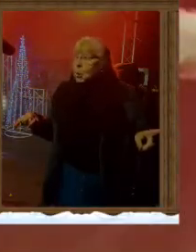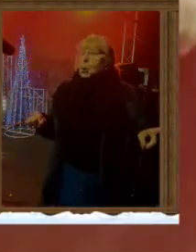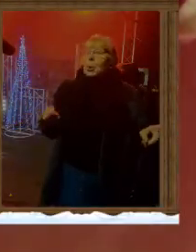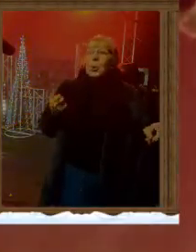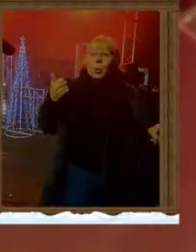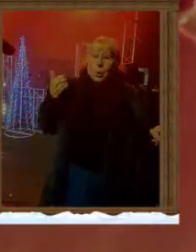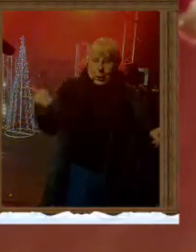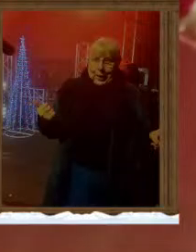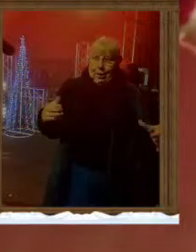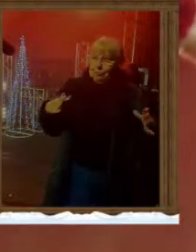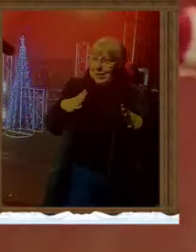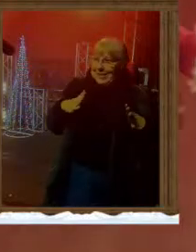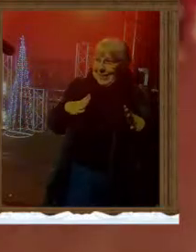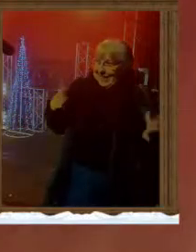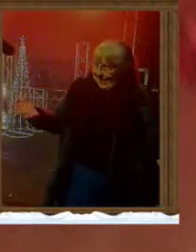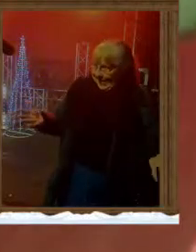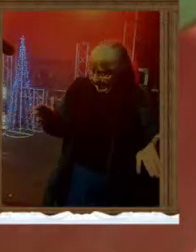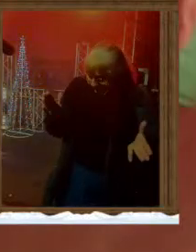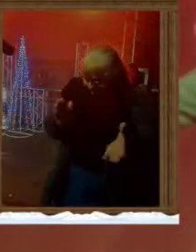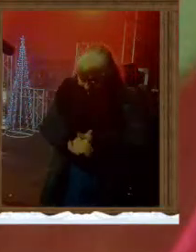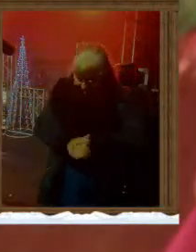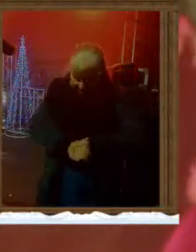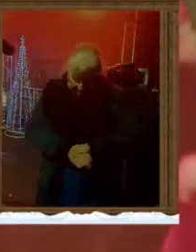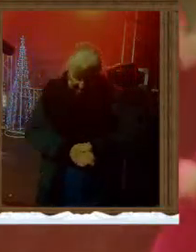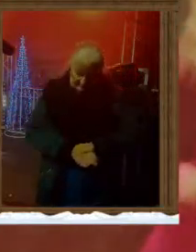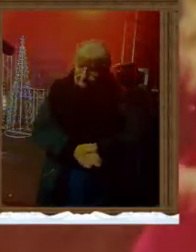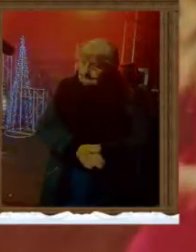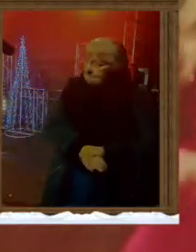Okay, let's do it. You ready? Let's go, Michelle.